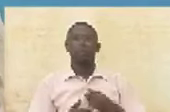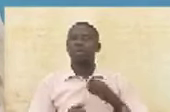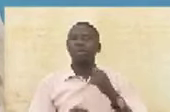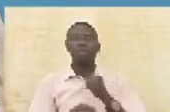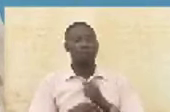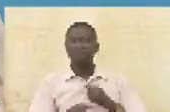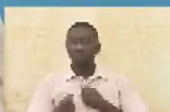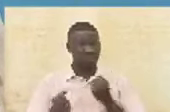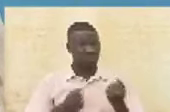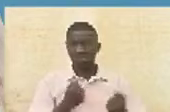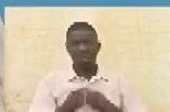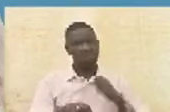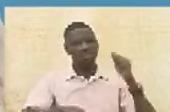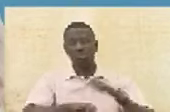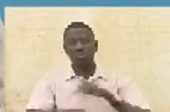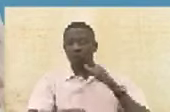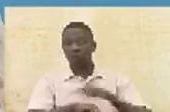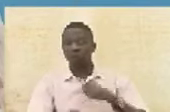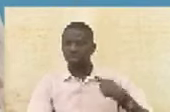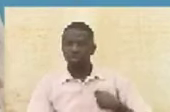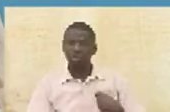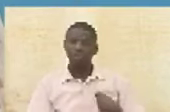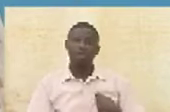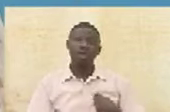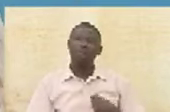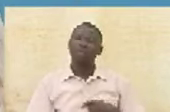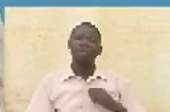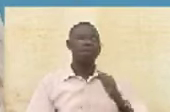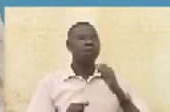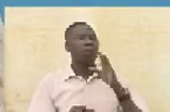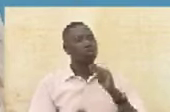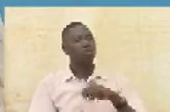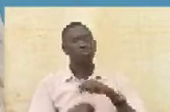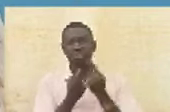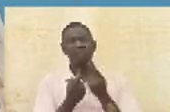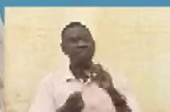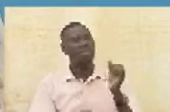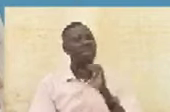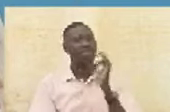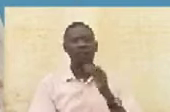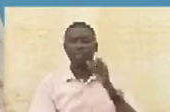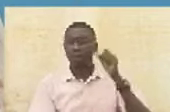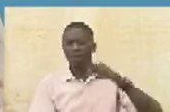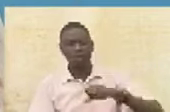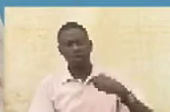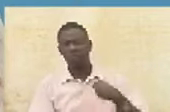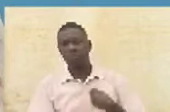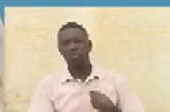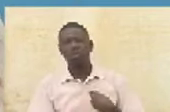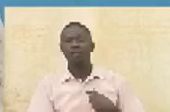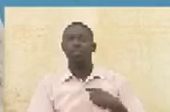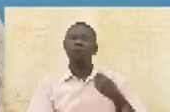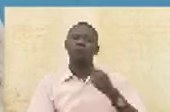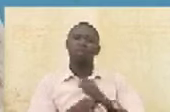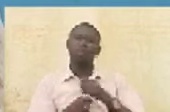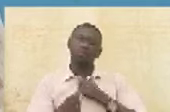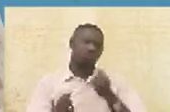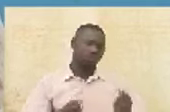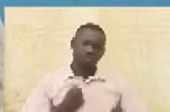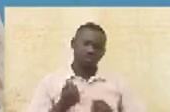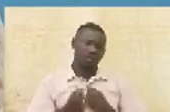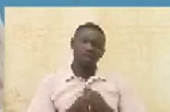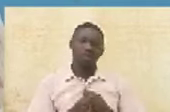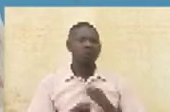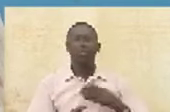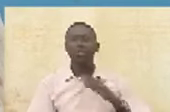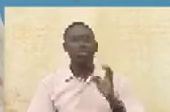He decided to brutalize me. He did something very bad to me. He made me suffer.